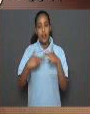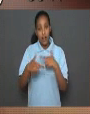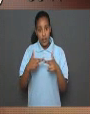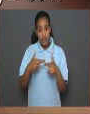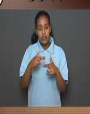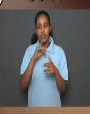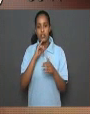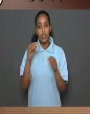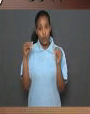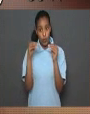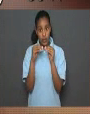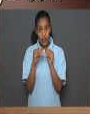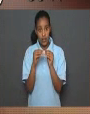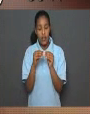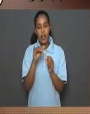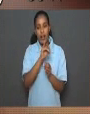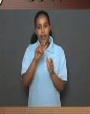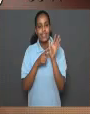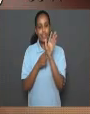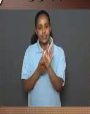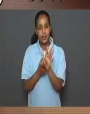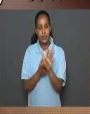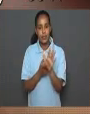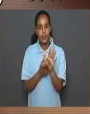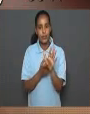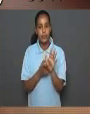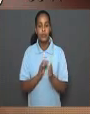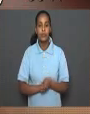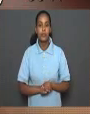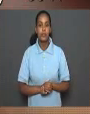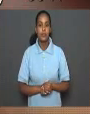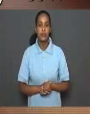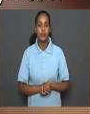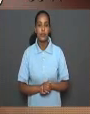is calculated like this.